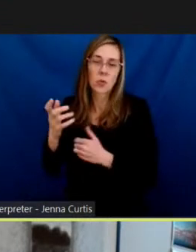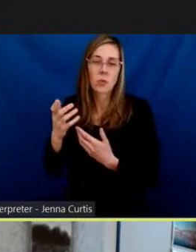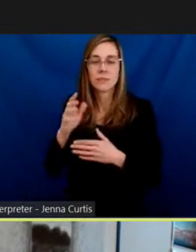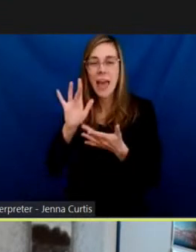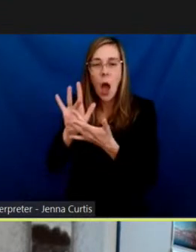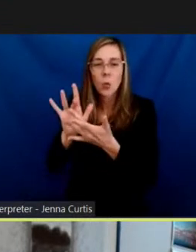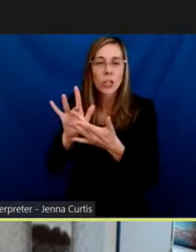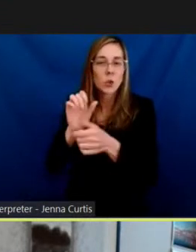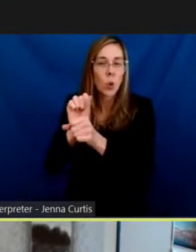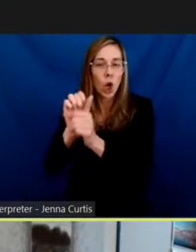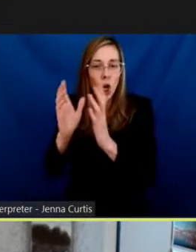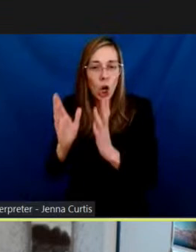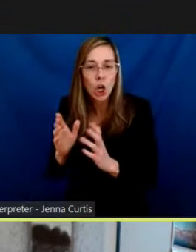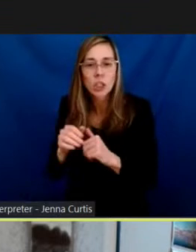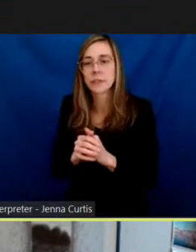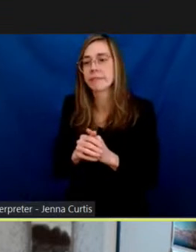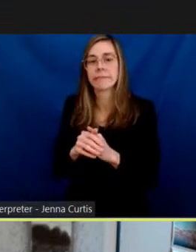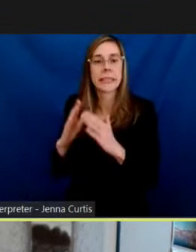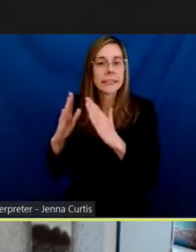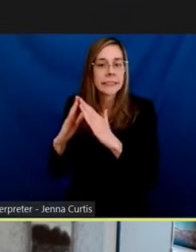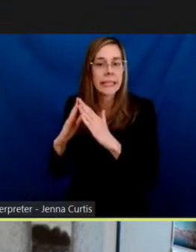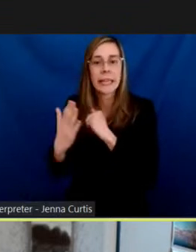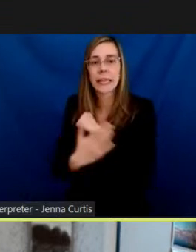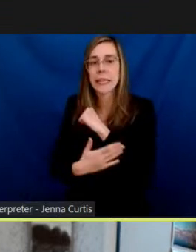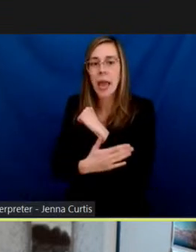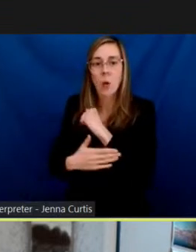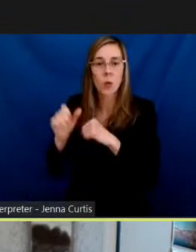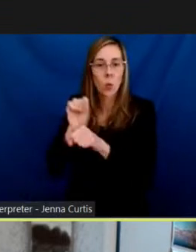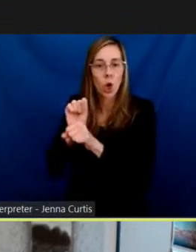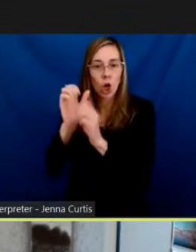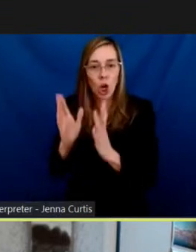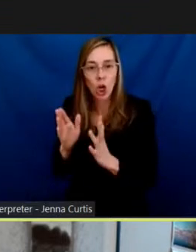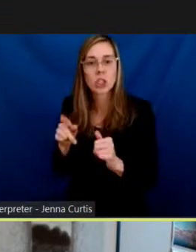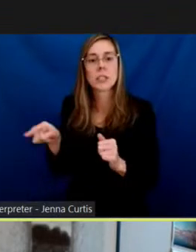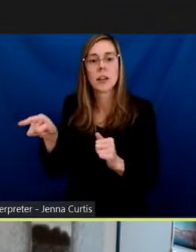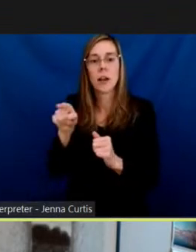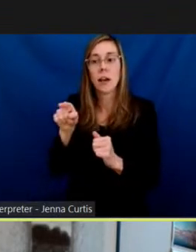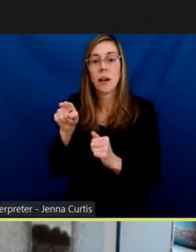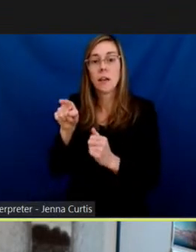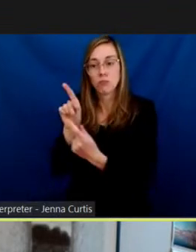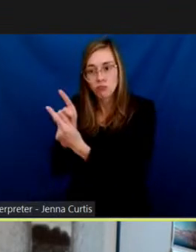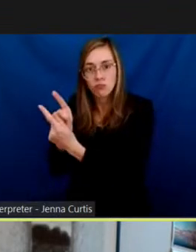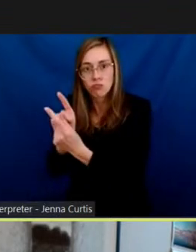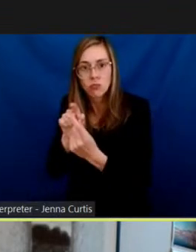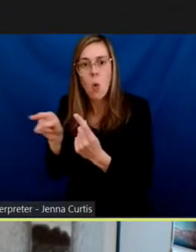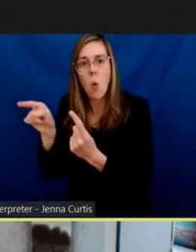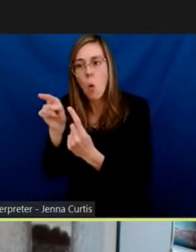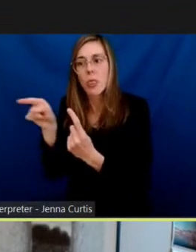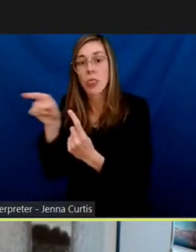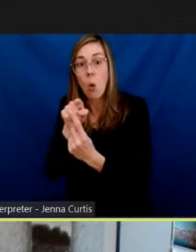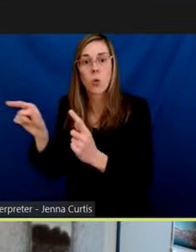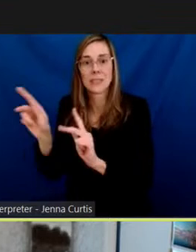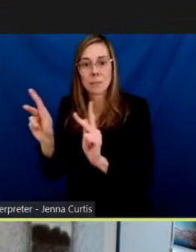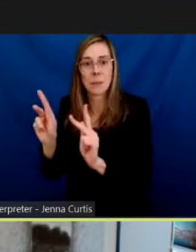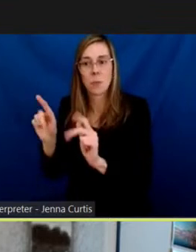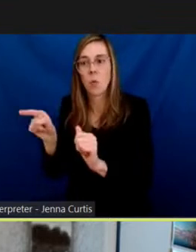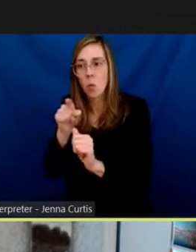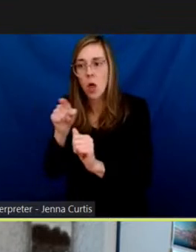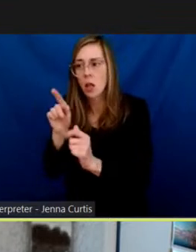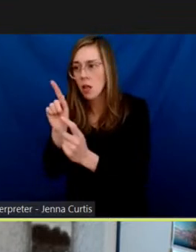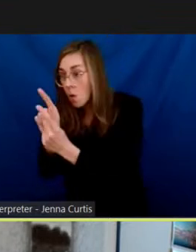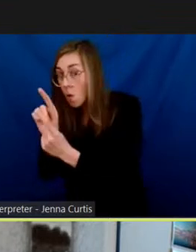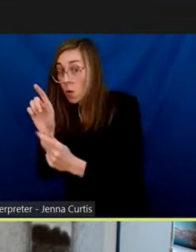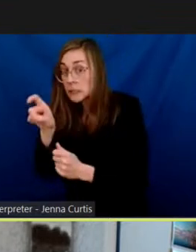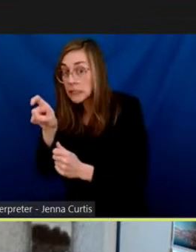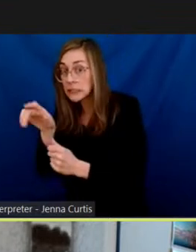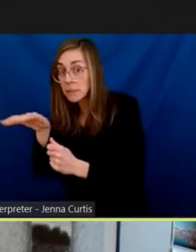throughout the city and county will refer into the site when there are available spots. So we're developing that process right now. If